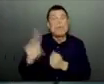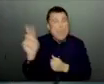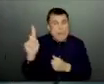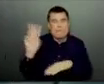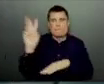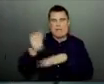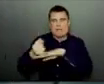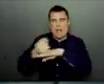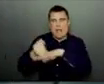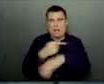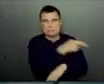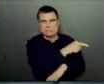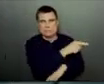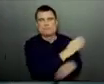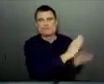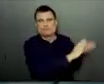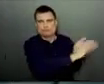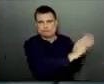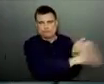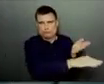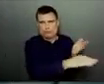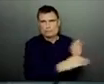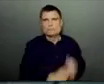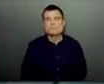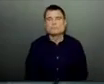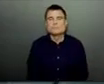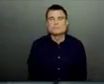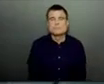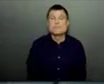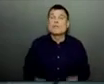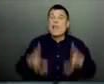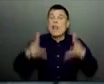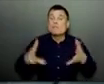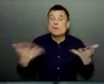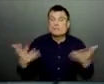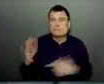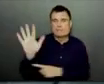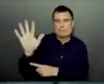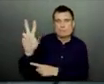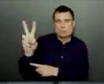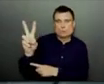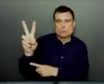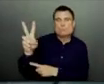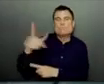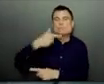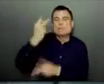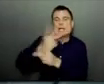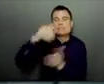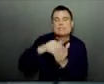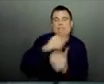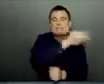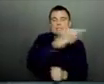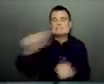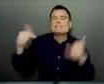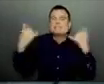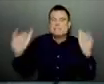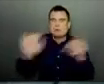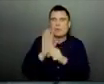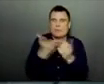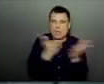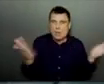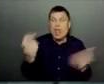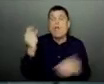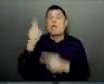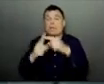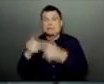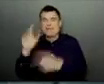Vancouver Coastal Health, leaving us with 53 in long-term care and nine in acute care and involving